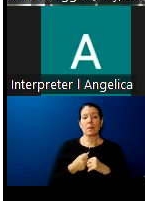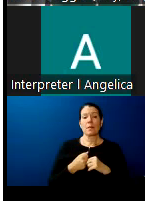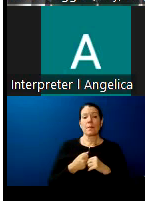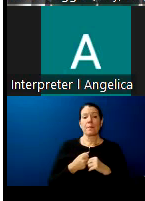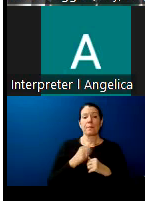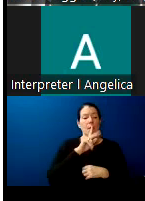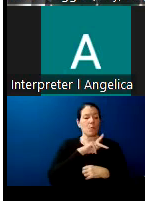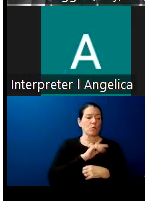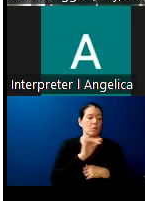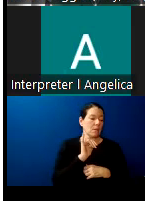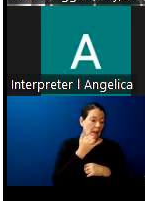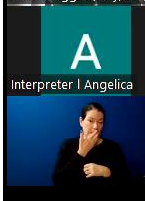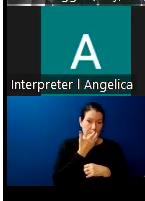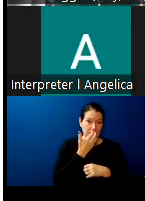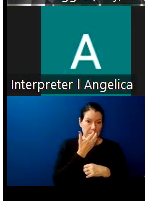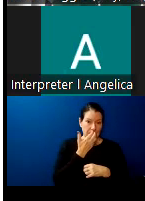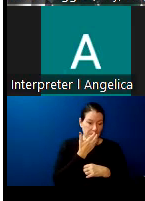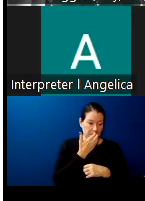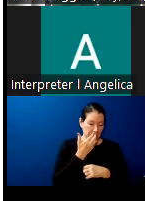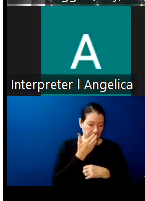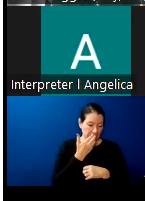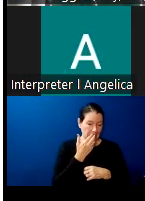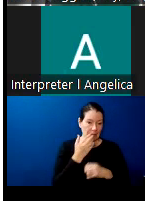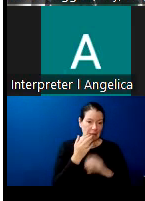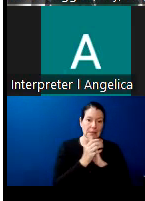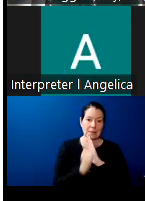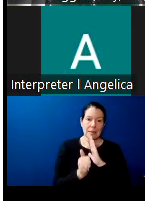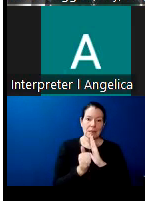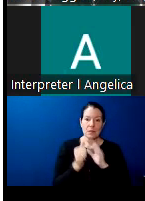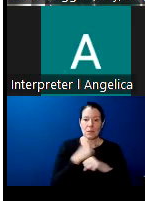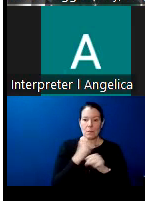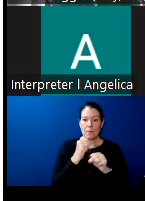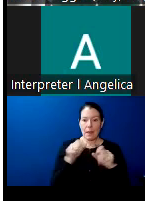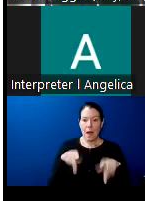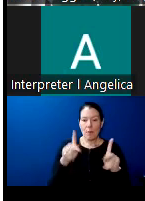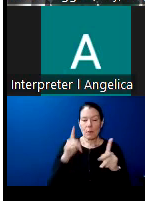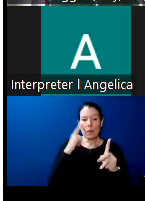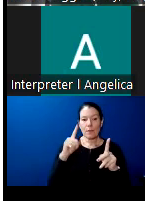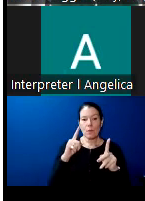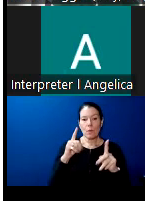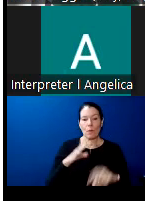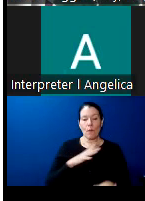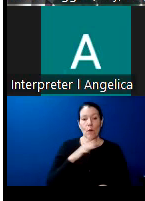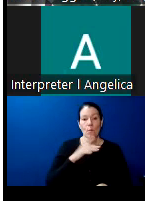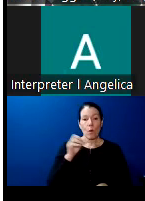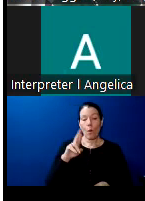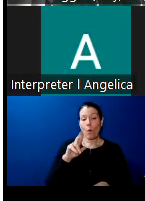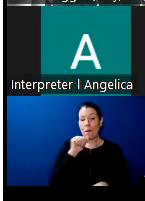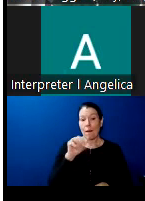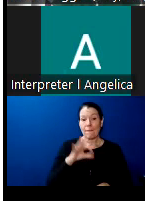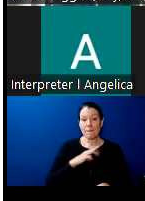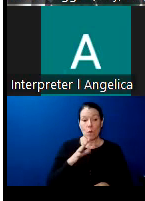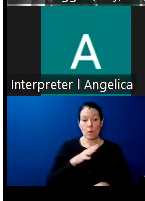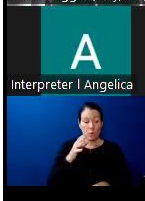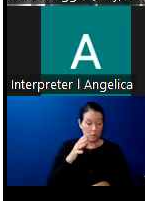Personal resources can be things like skills that might create opportunity for either formal or informal